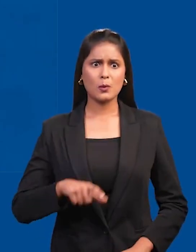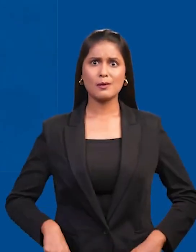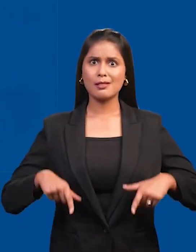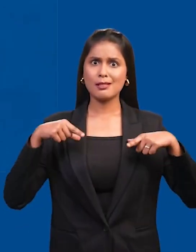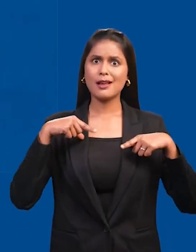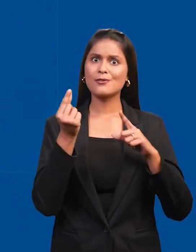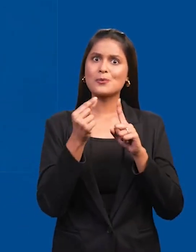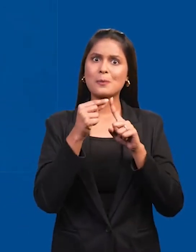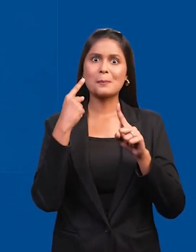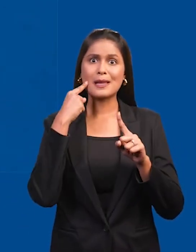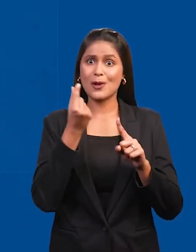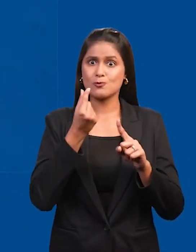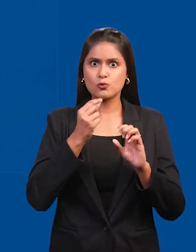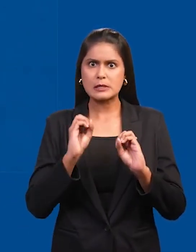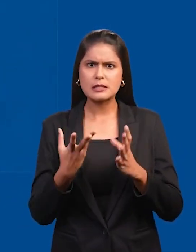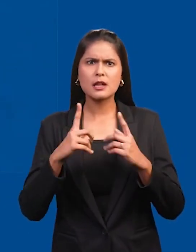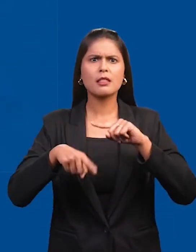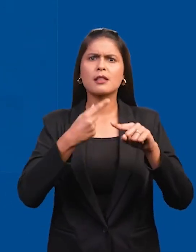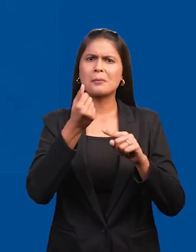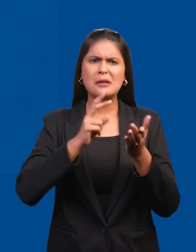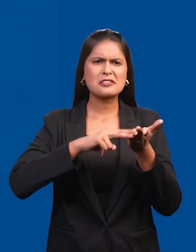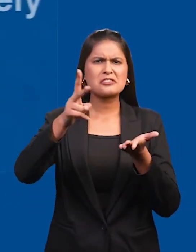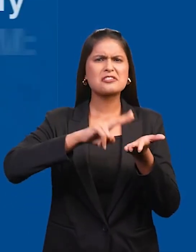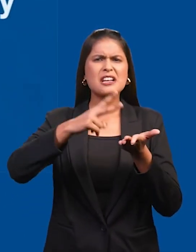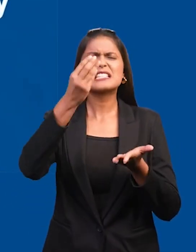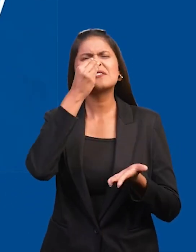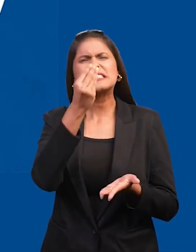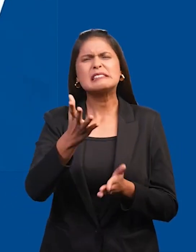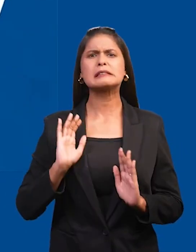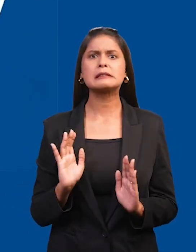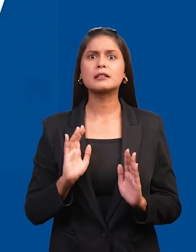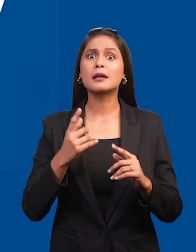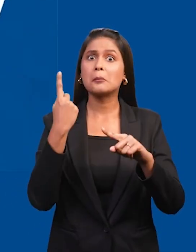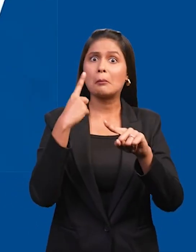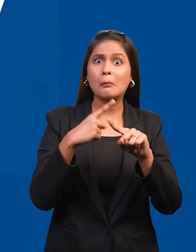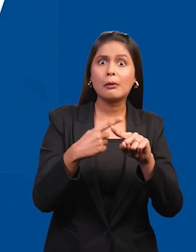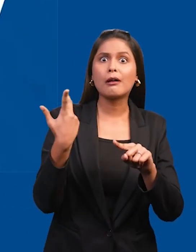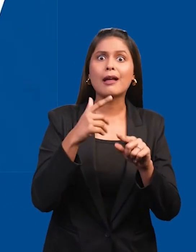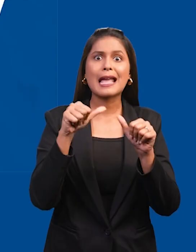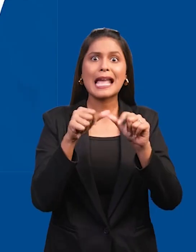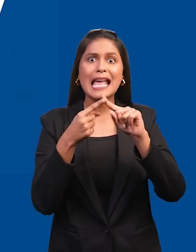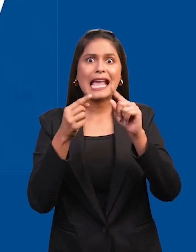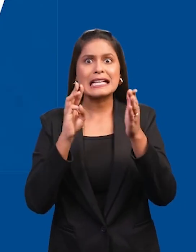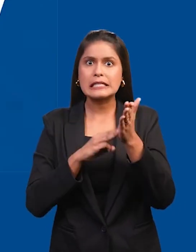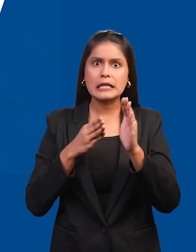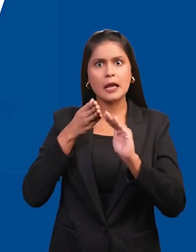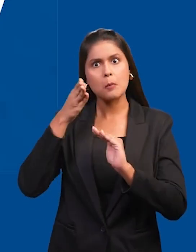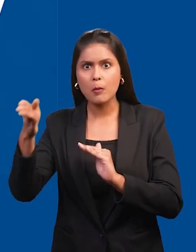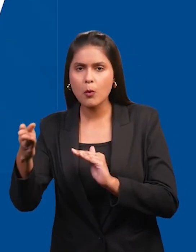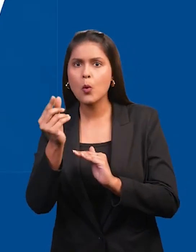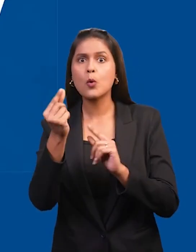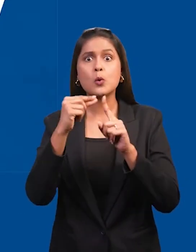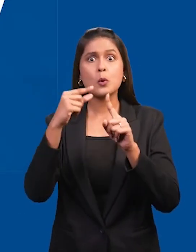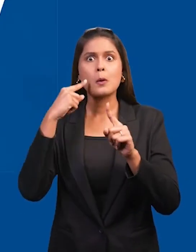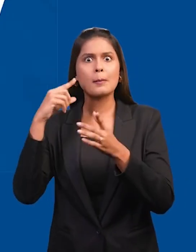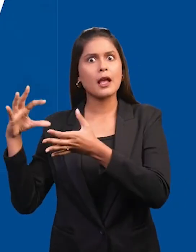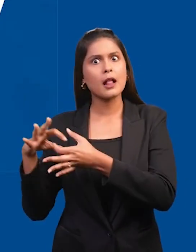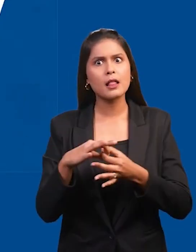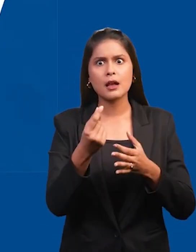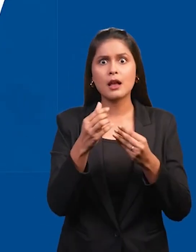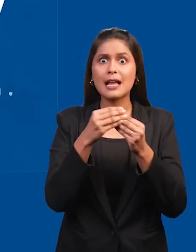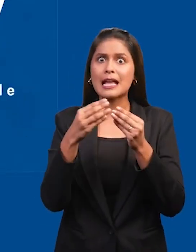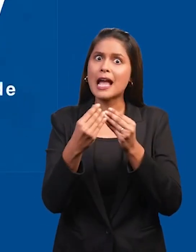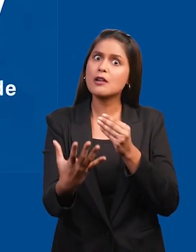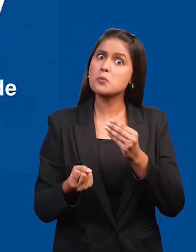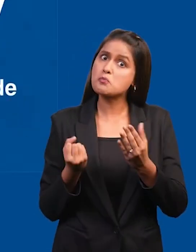Ever since UPI came into our lives, it has made transactions easier than ever. Now you can also use it at an ATM near you to withdraw